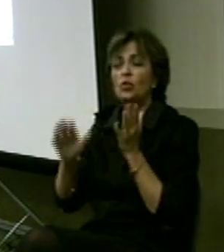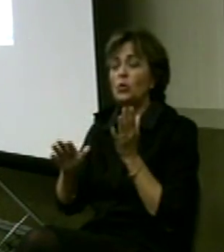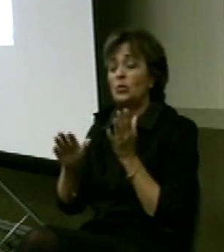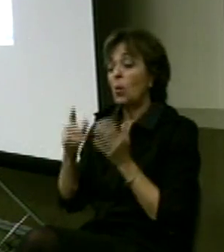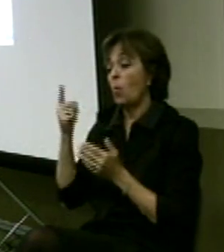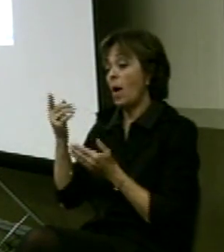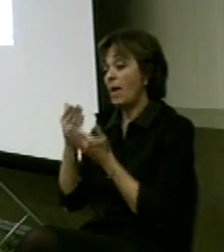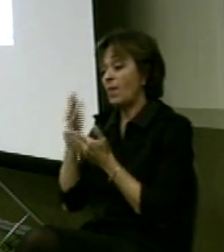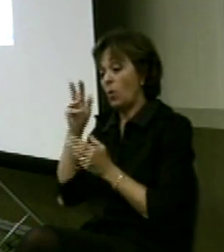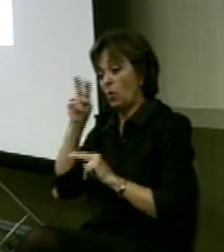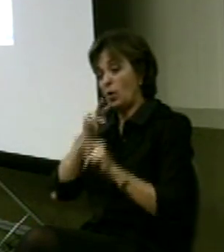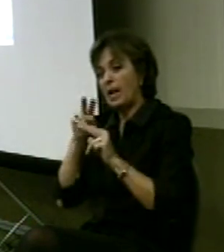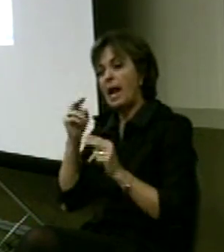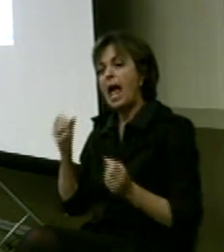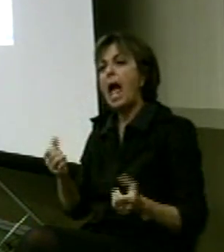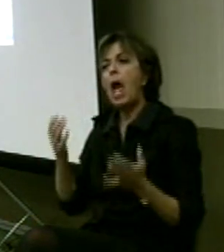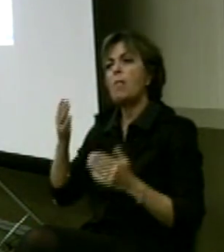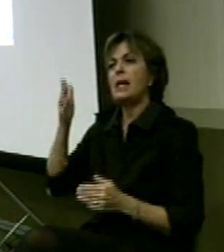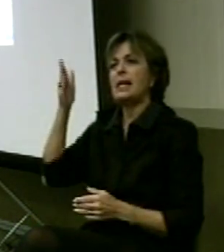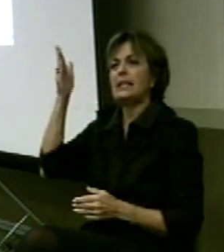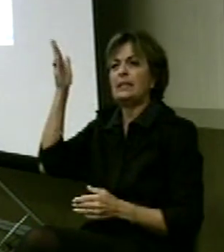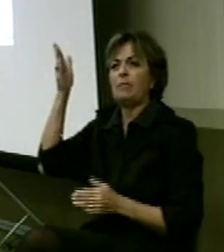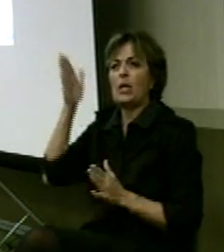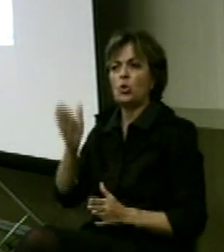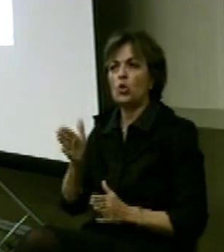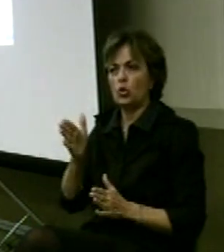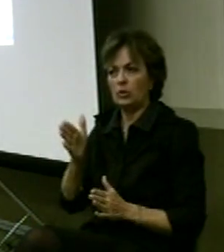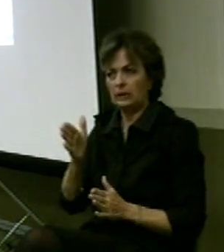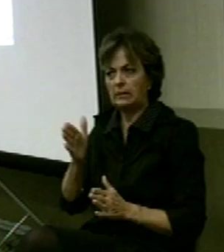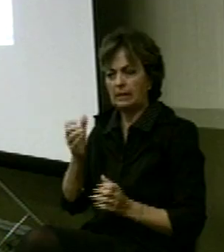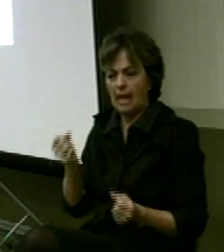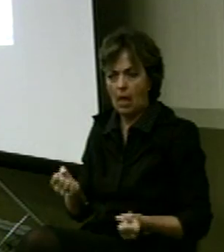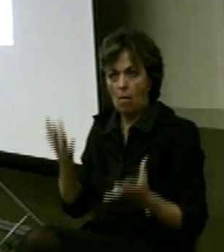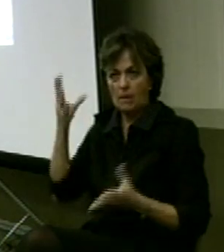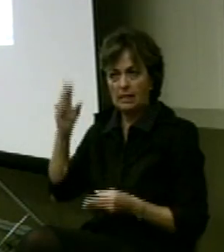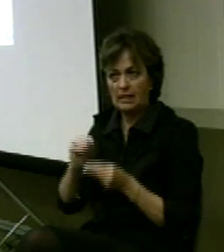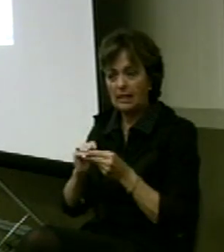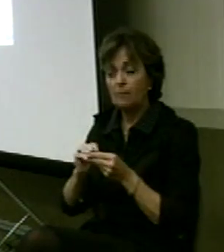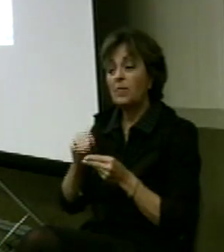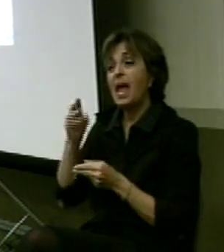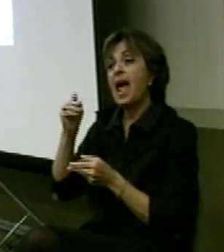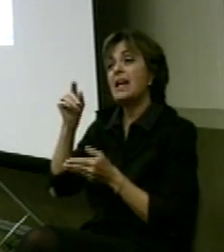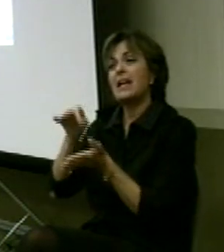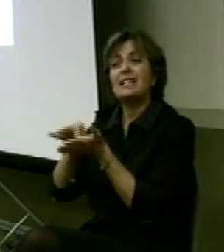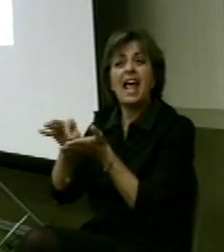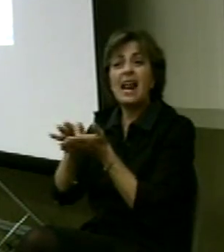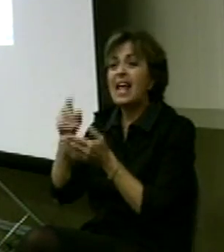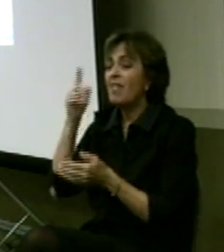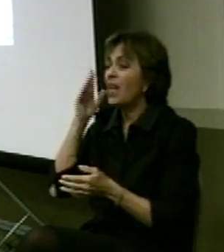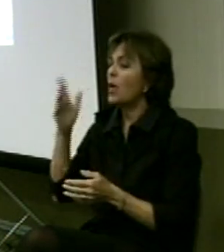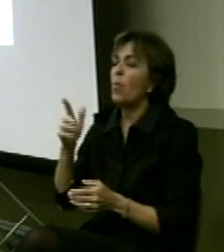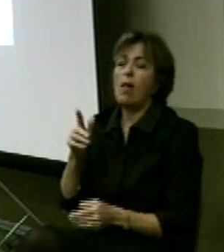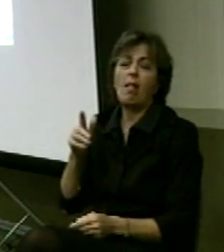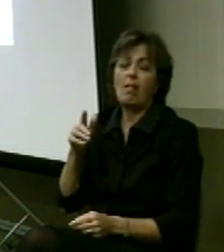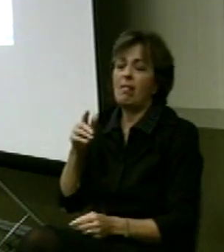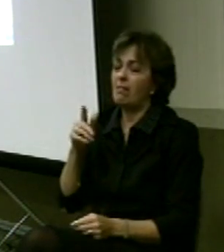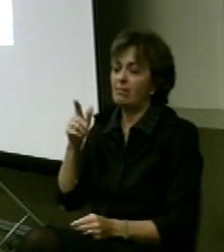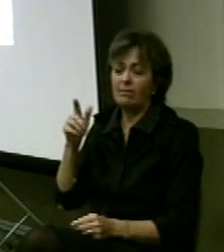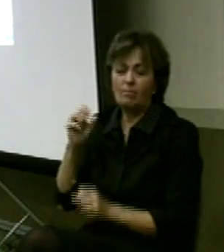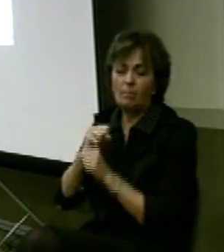So one of the things that I would look at is how many speakers are going on. The other thing is, I think the tally is going to drive you